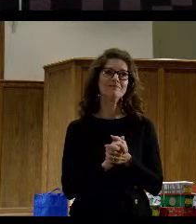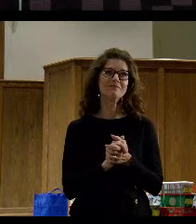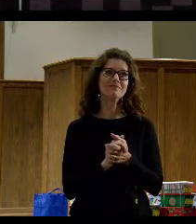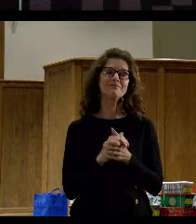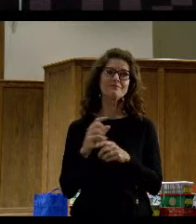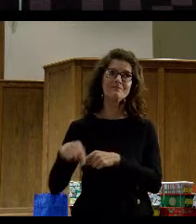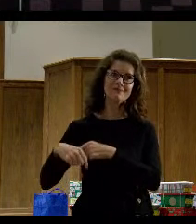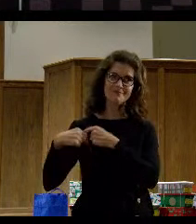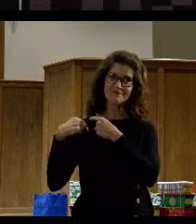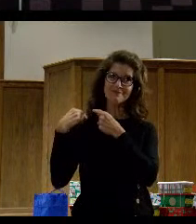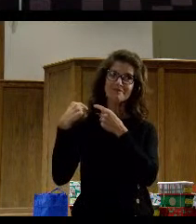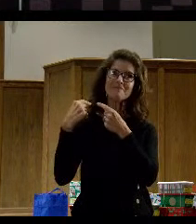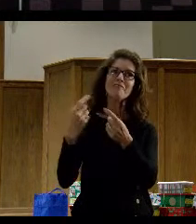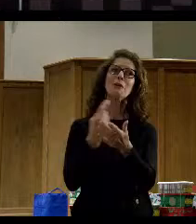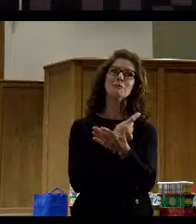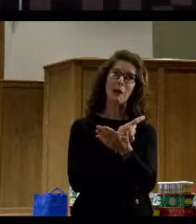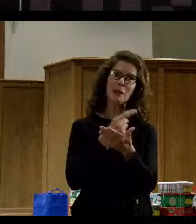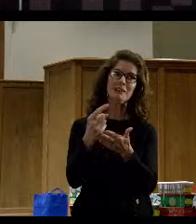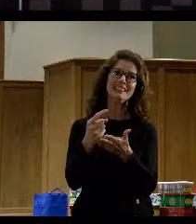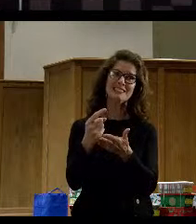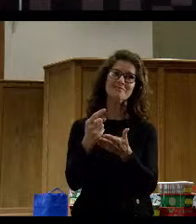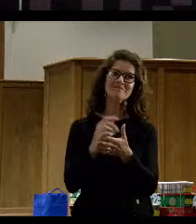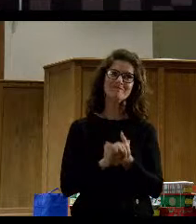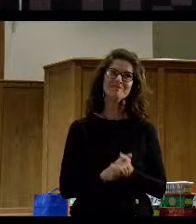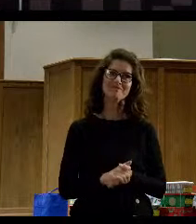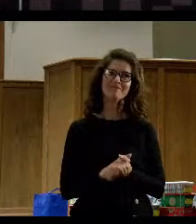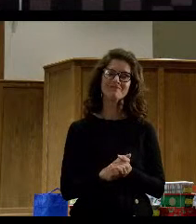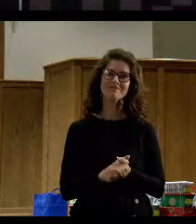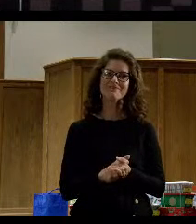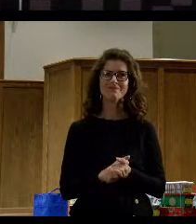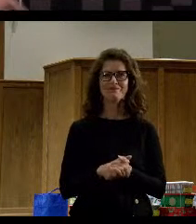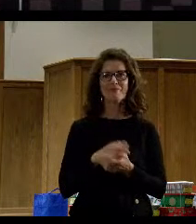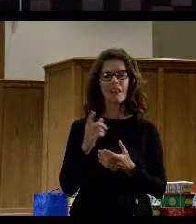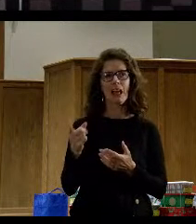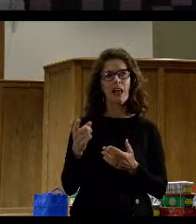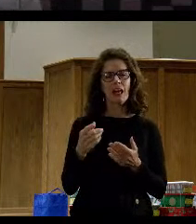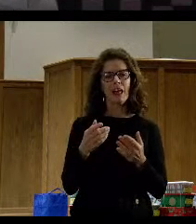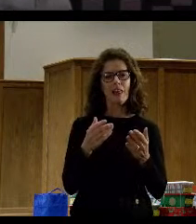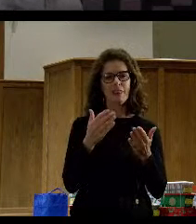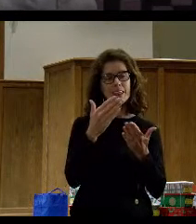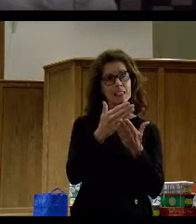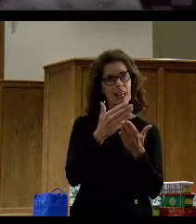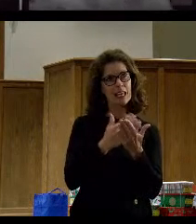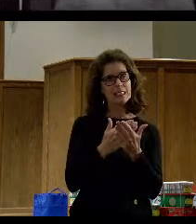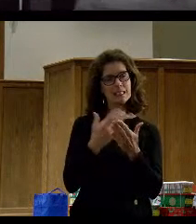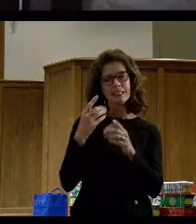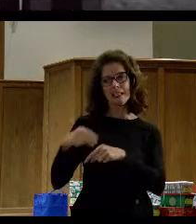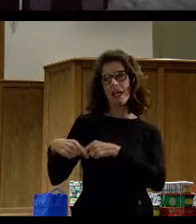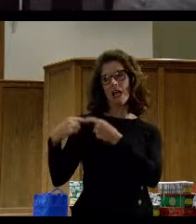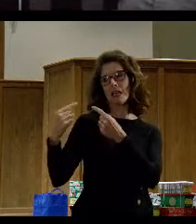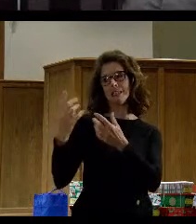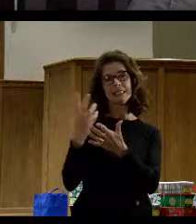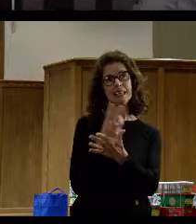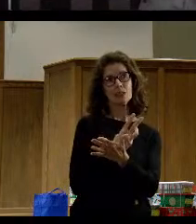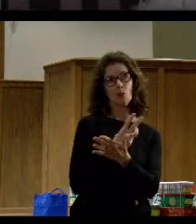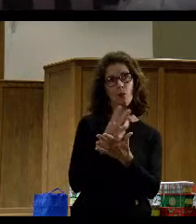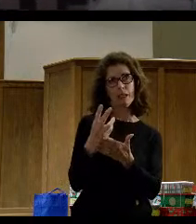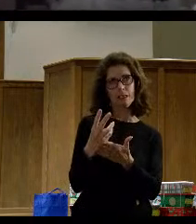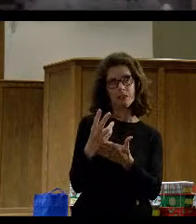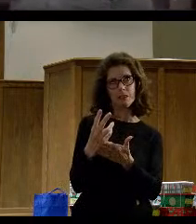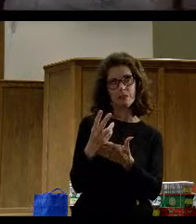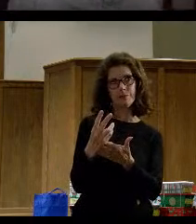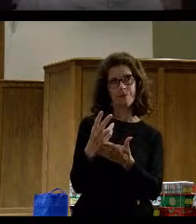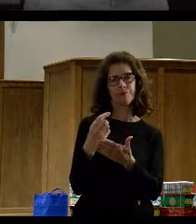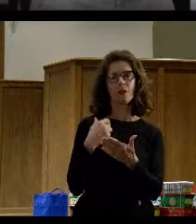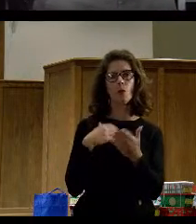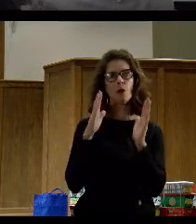made it. This series that we've been in for 6 weeks now has really been oriented toward this time of year. And